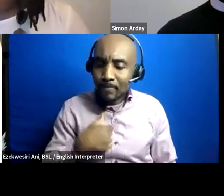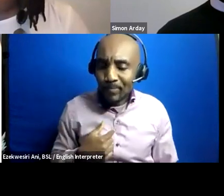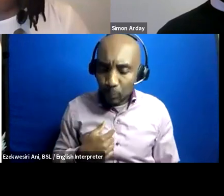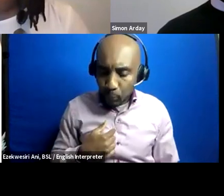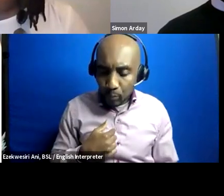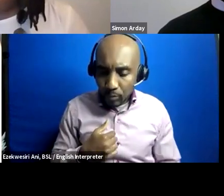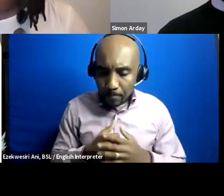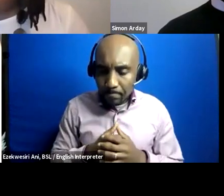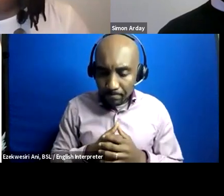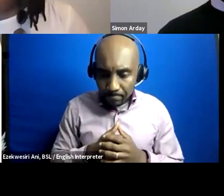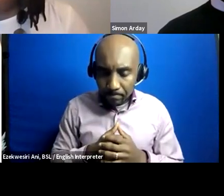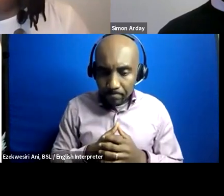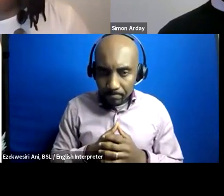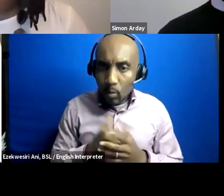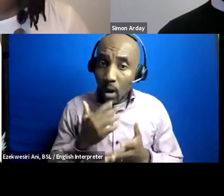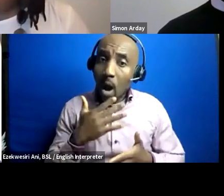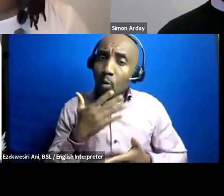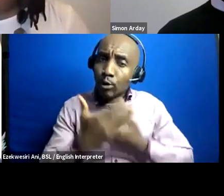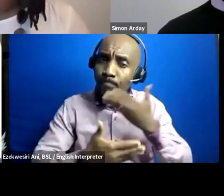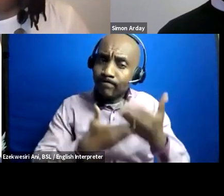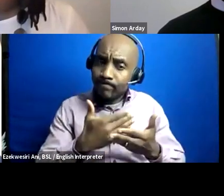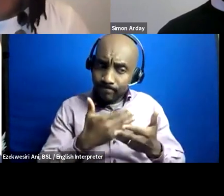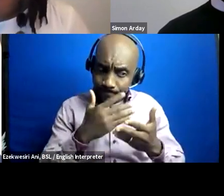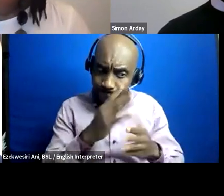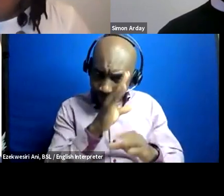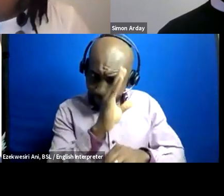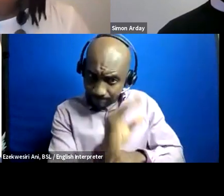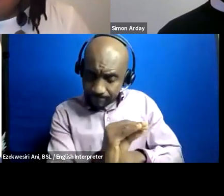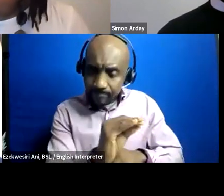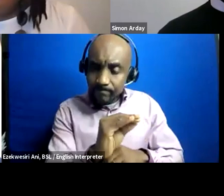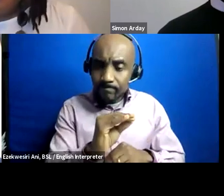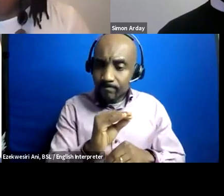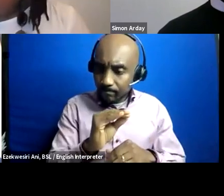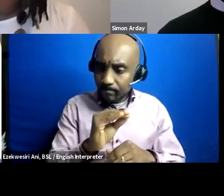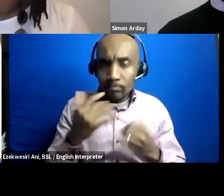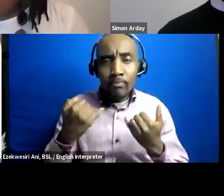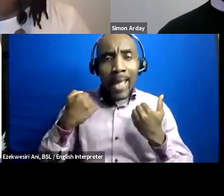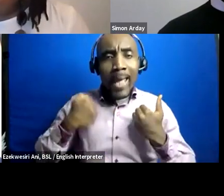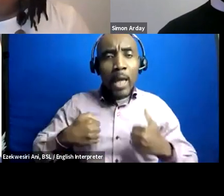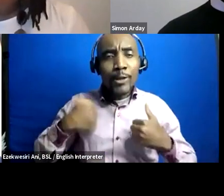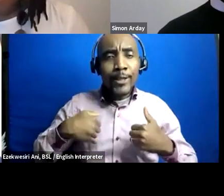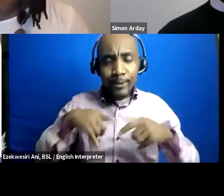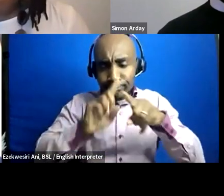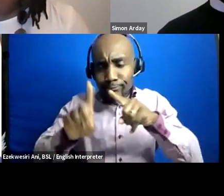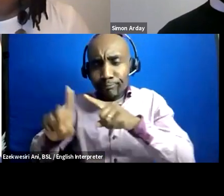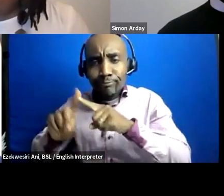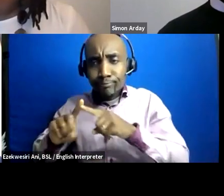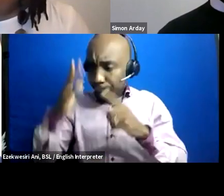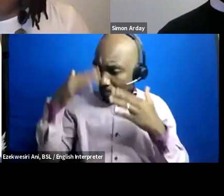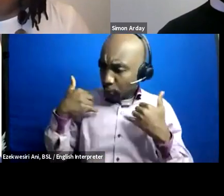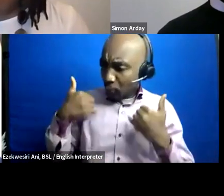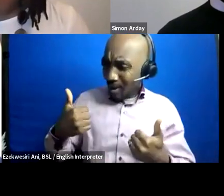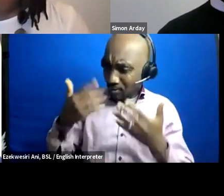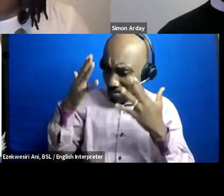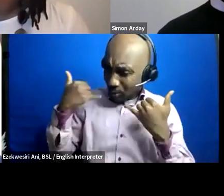look at mental health illness as any other illness, whether it's a physical